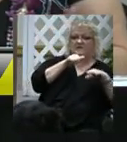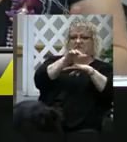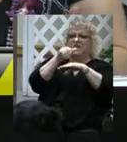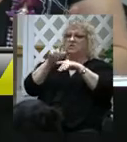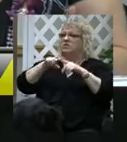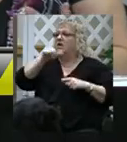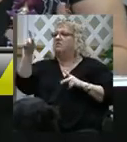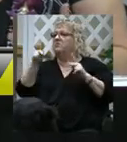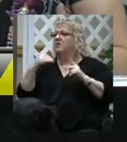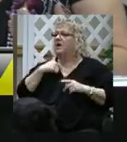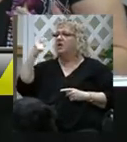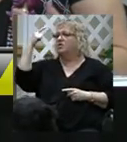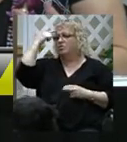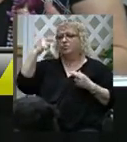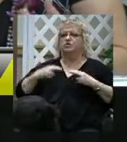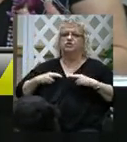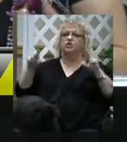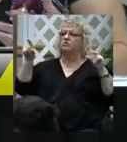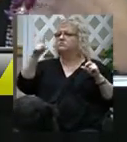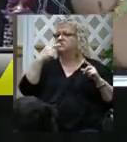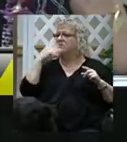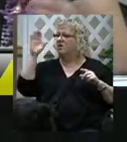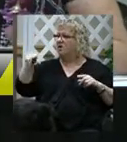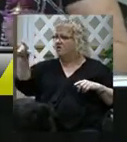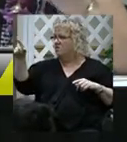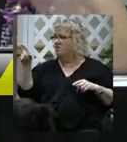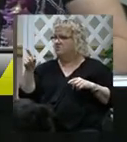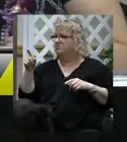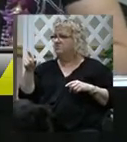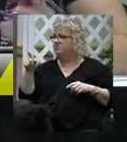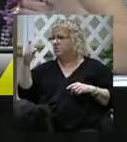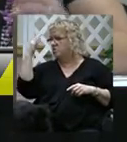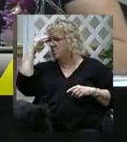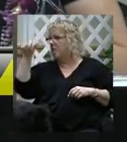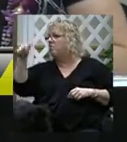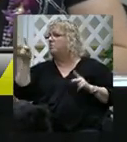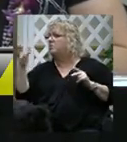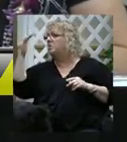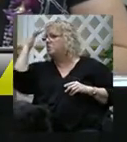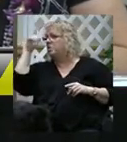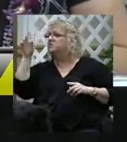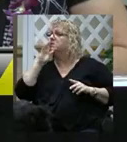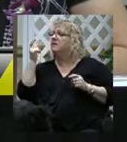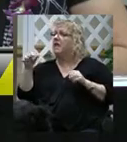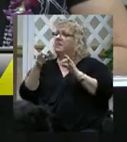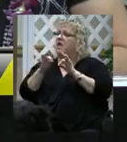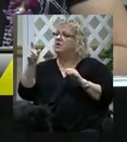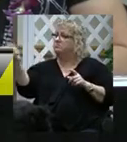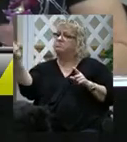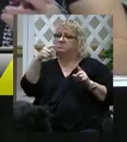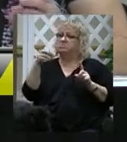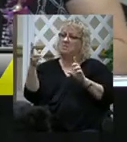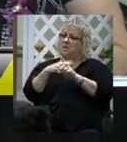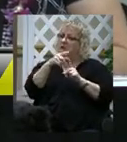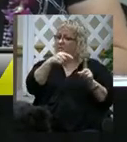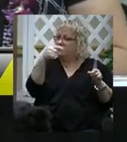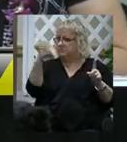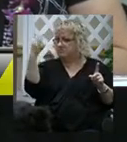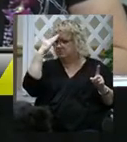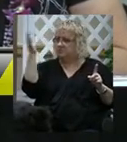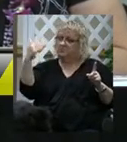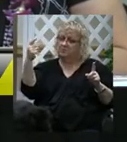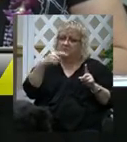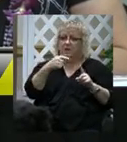to some of retirees saying that, oh, you may know somebody, you know the nature of the services, so maybe you